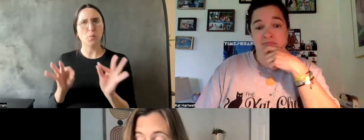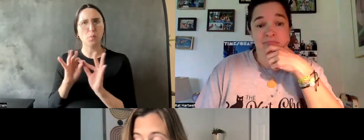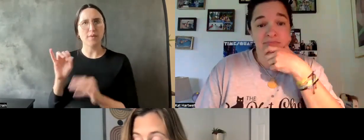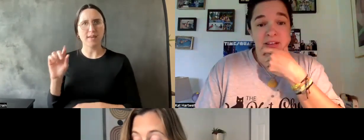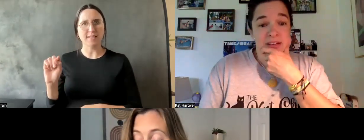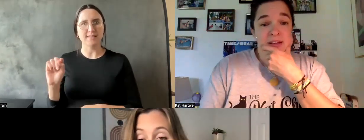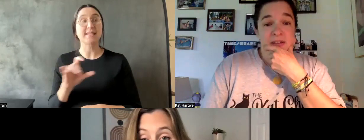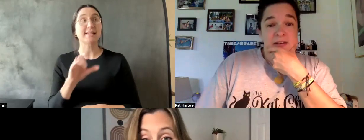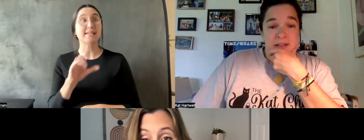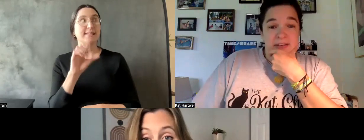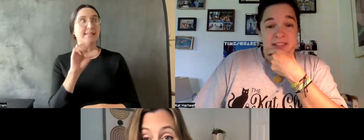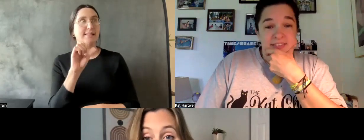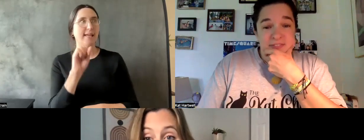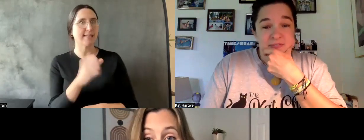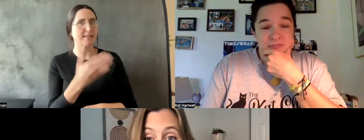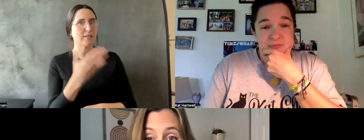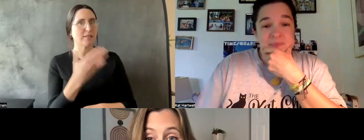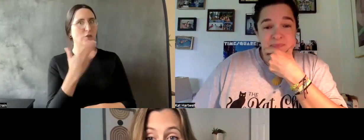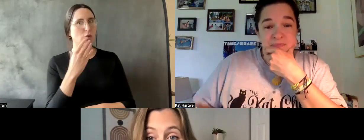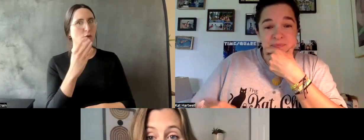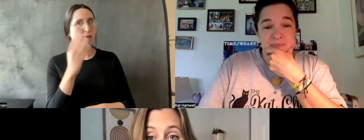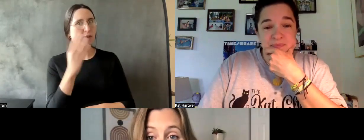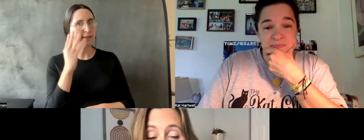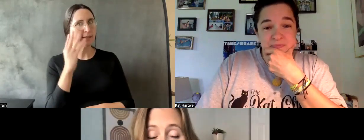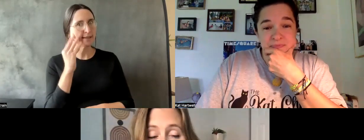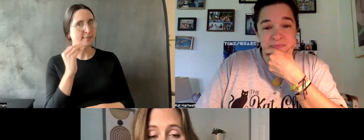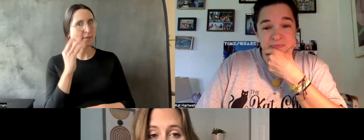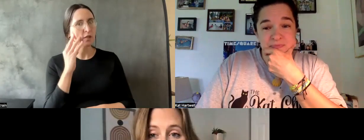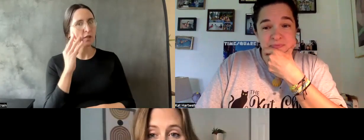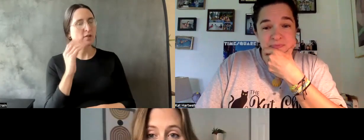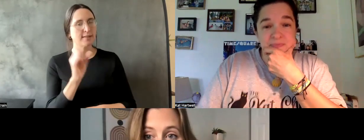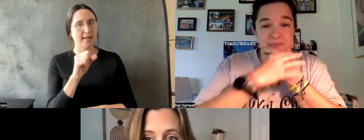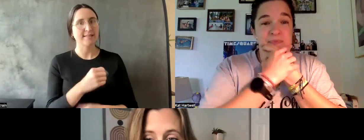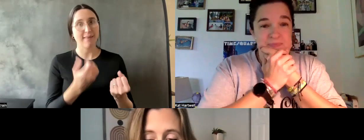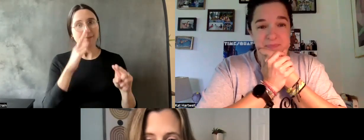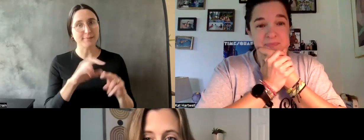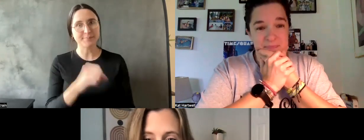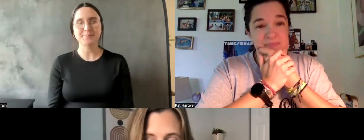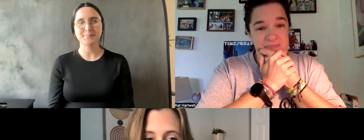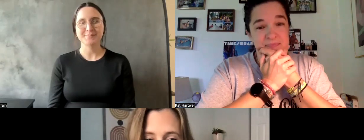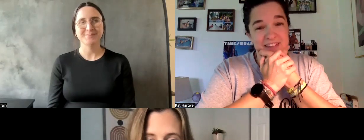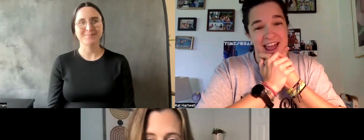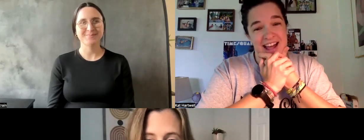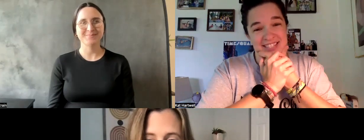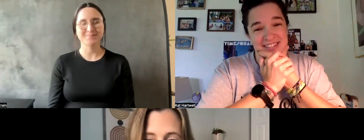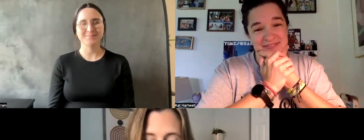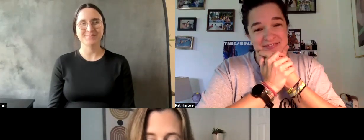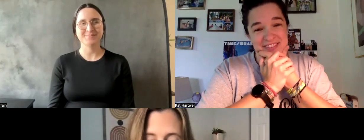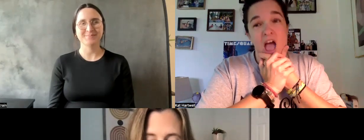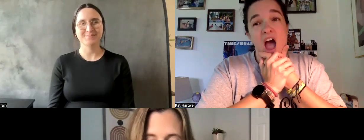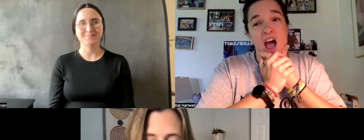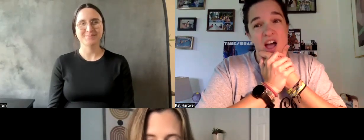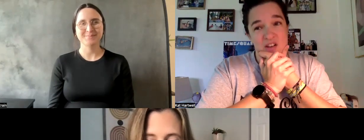good experience. It really is. A lot of fun. A lot of fun. Yeah. For